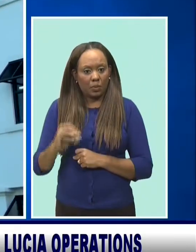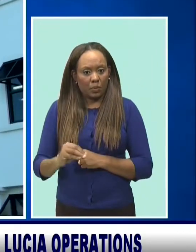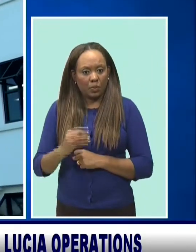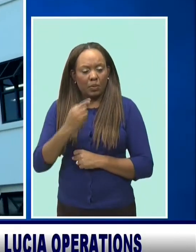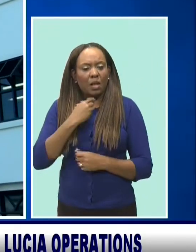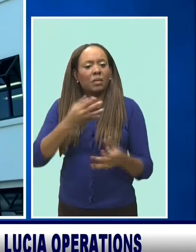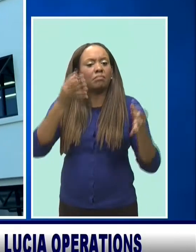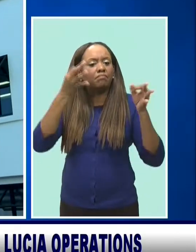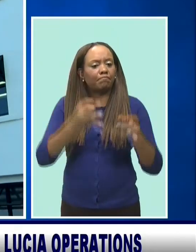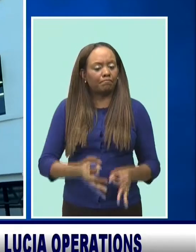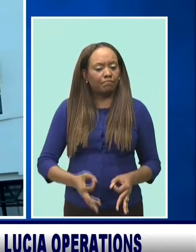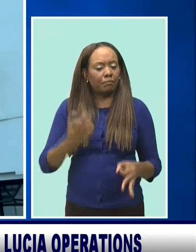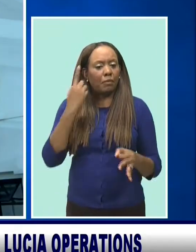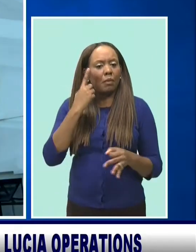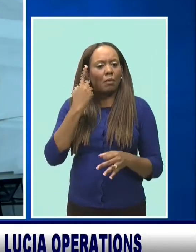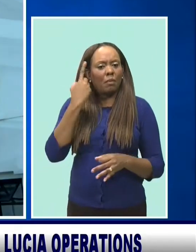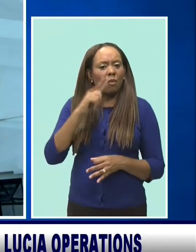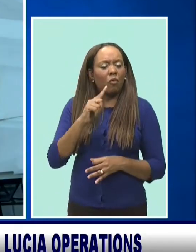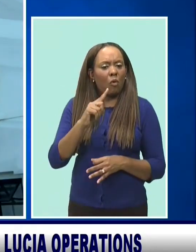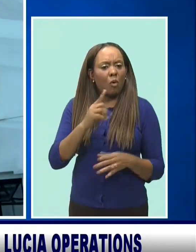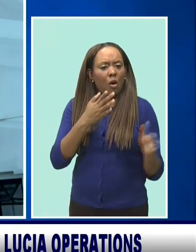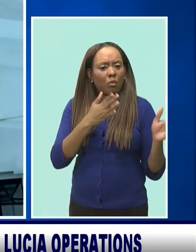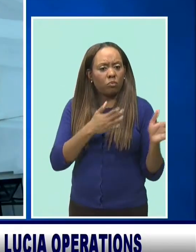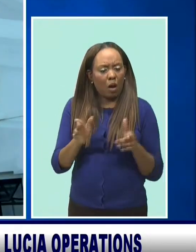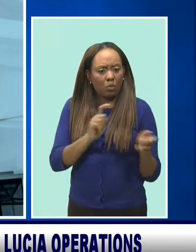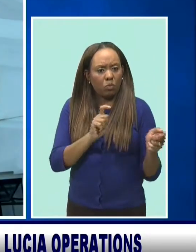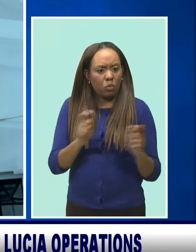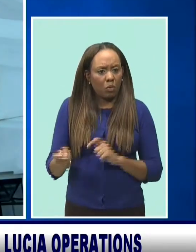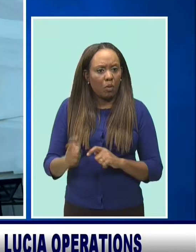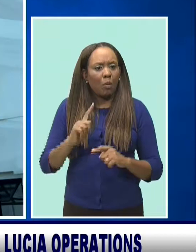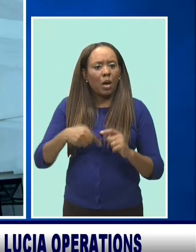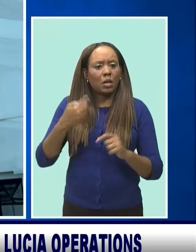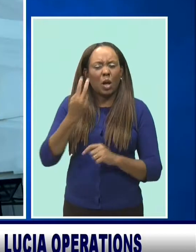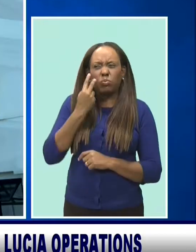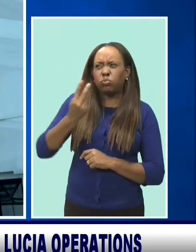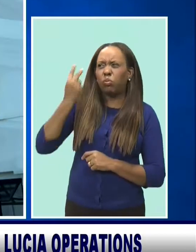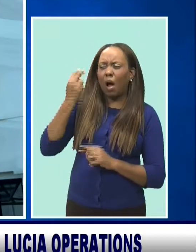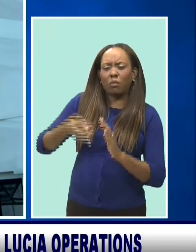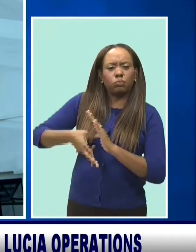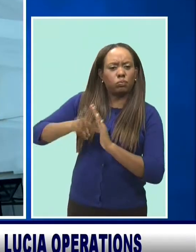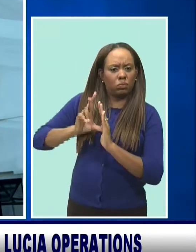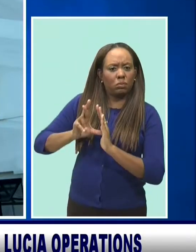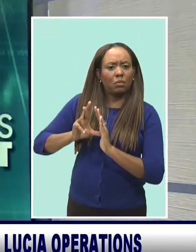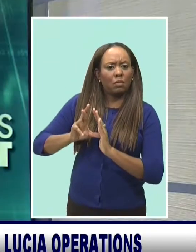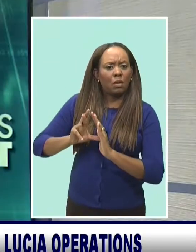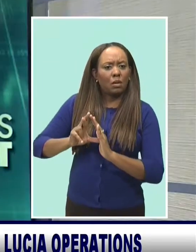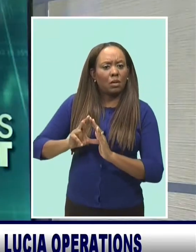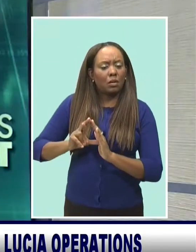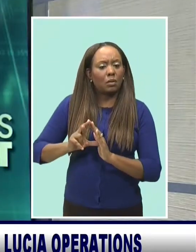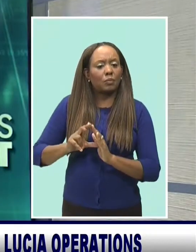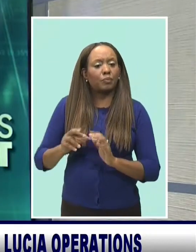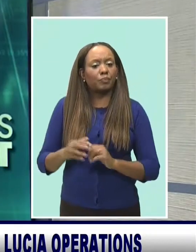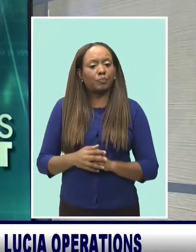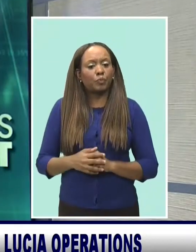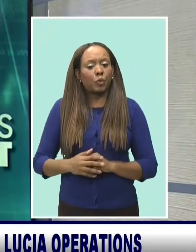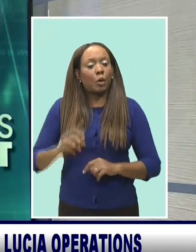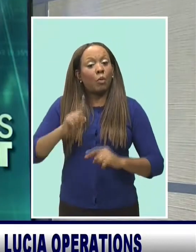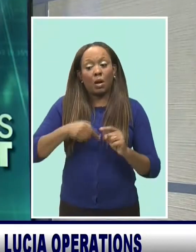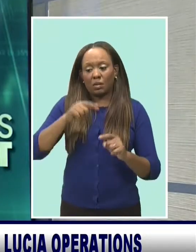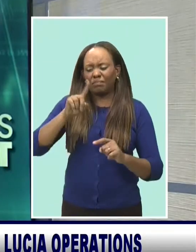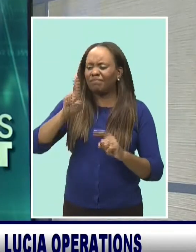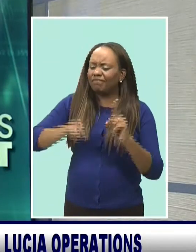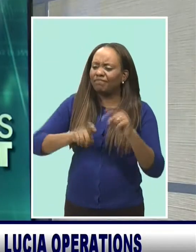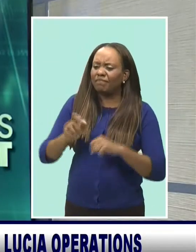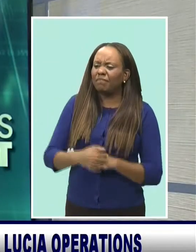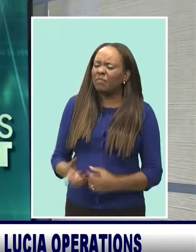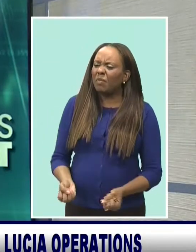the decision was taken after a strategic review of the company's operations. Now, when asked for further comment on the likely number of